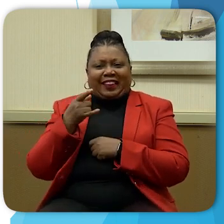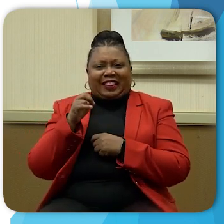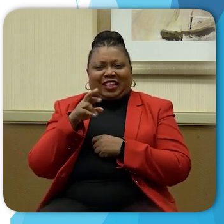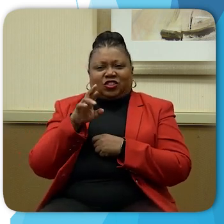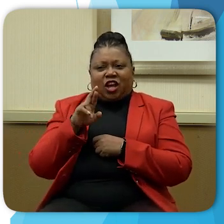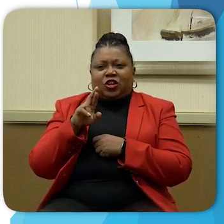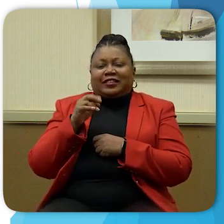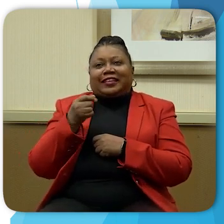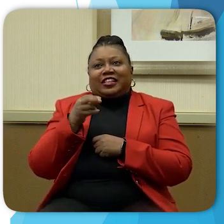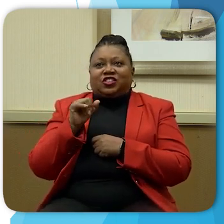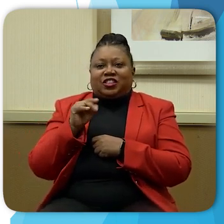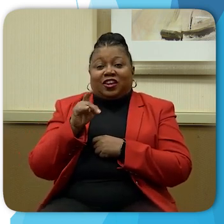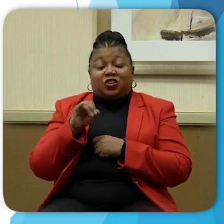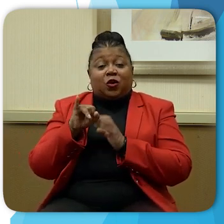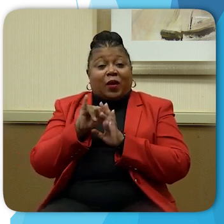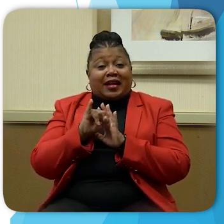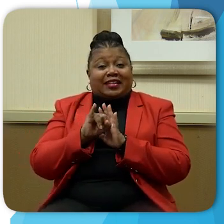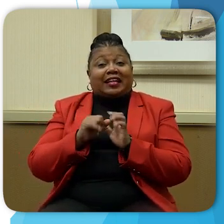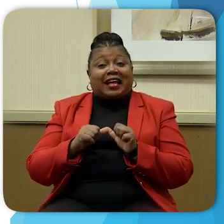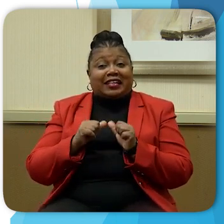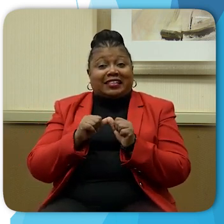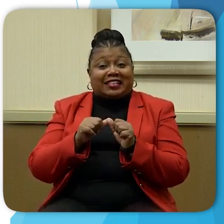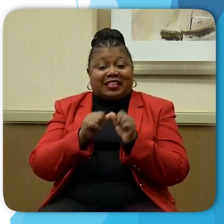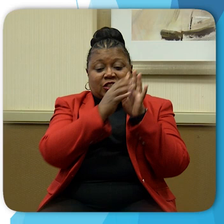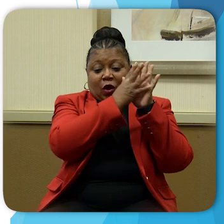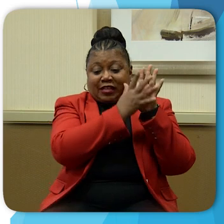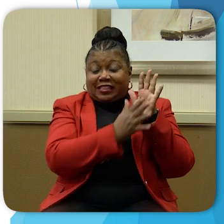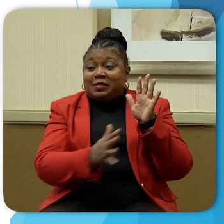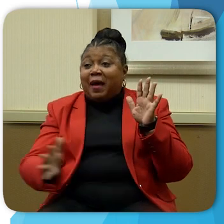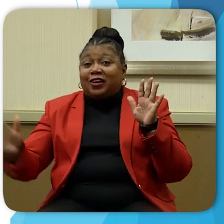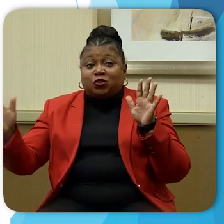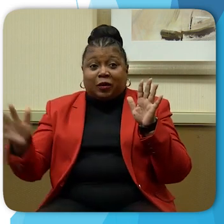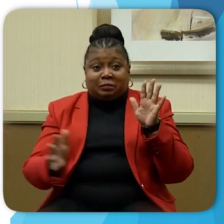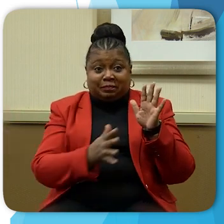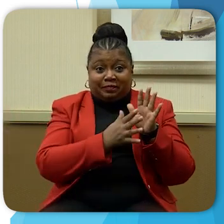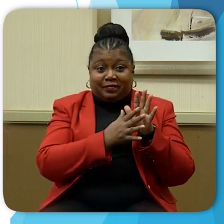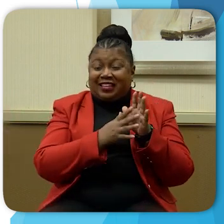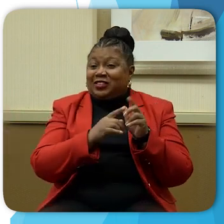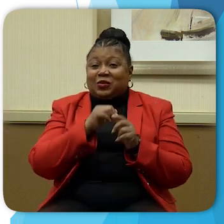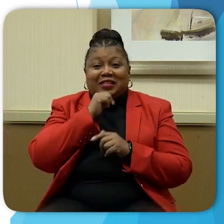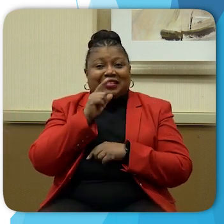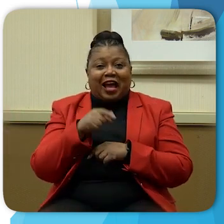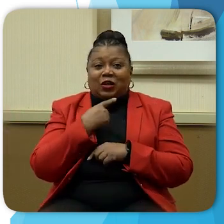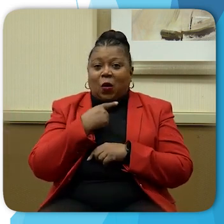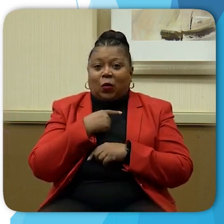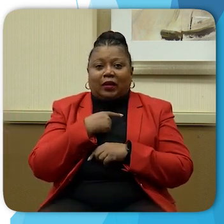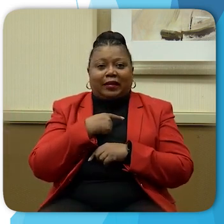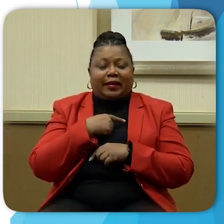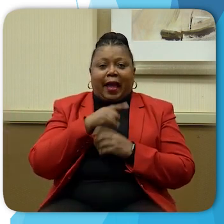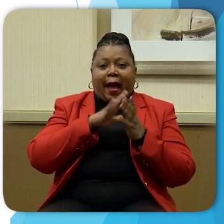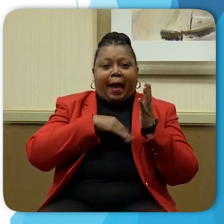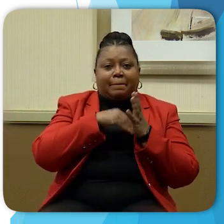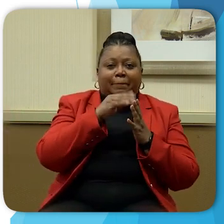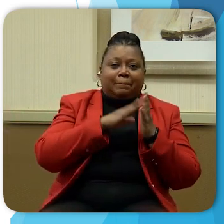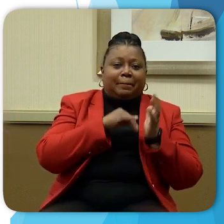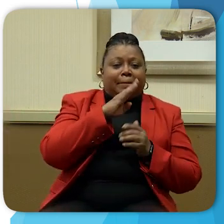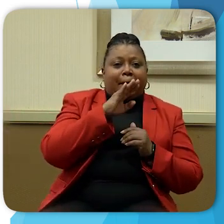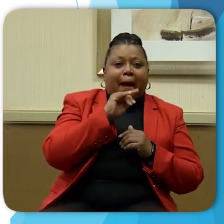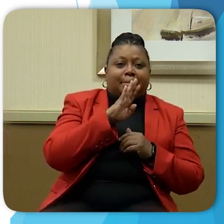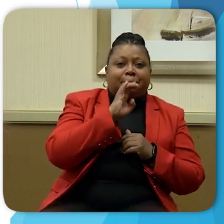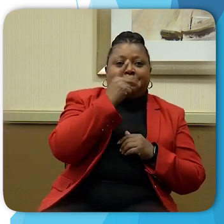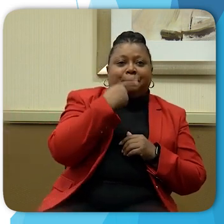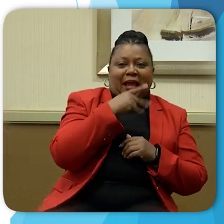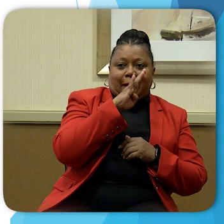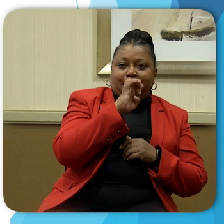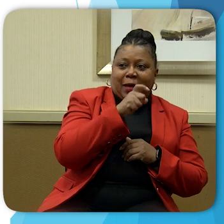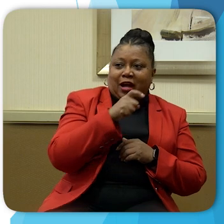gender identity exists on a spectrum. So it's not just a pink box and a blue box, but really